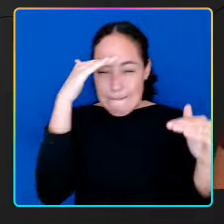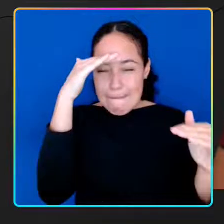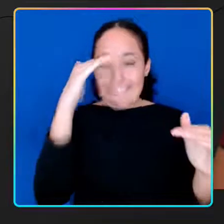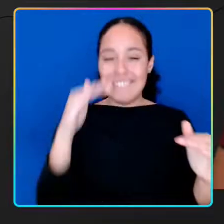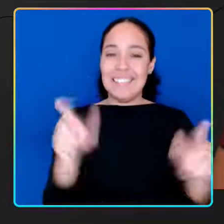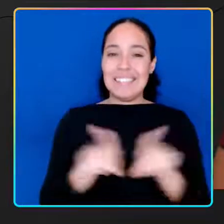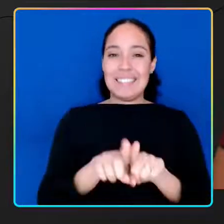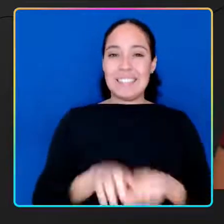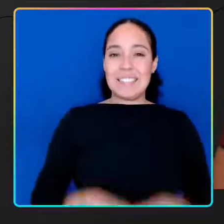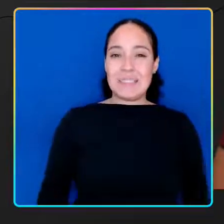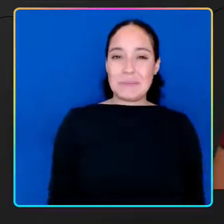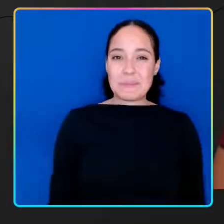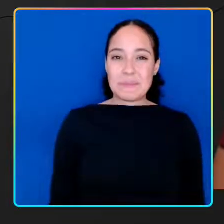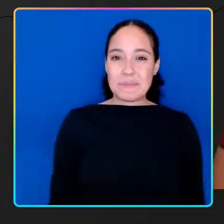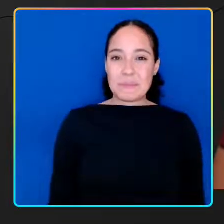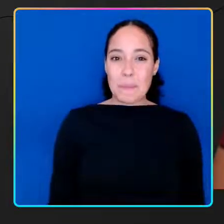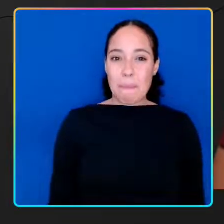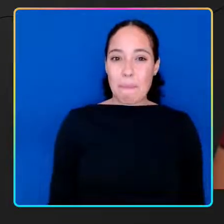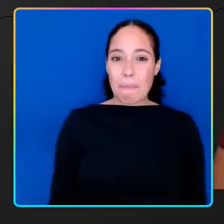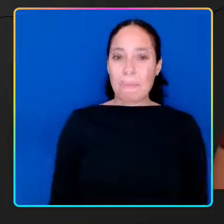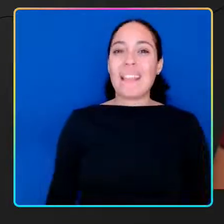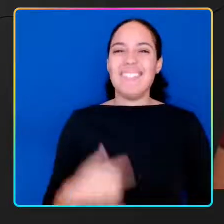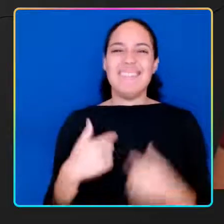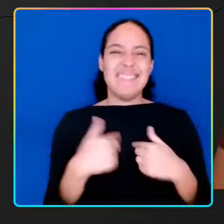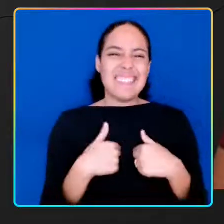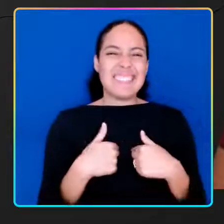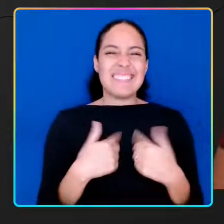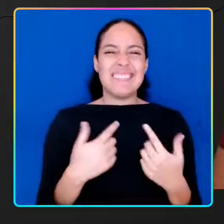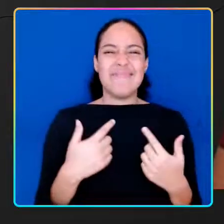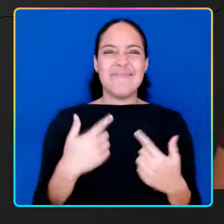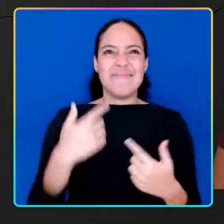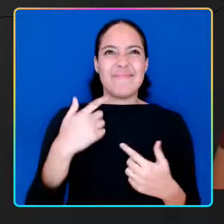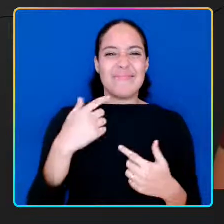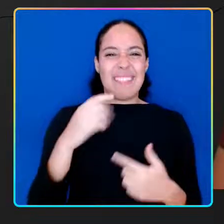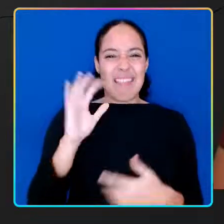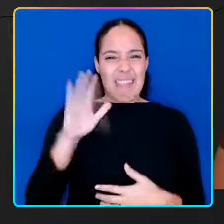Henk, I think having a natural curiosity is one of the